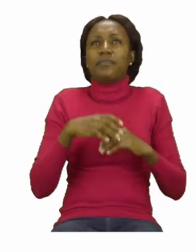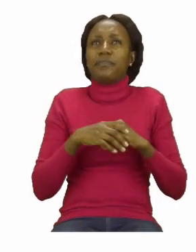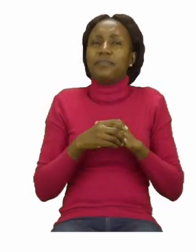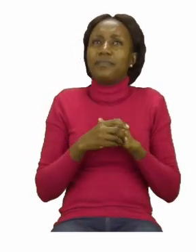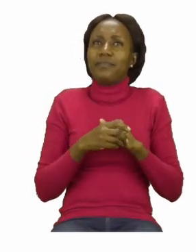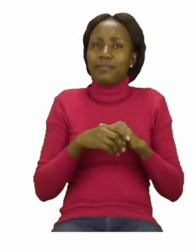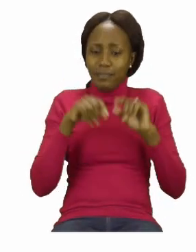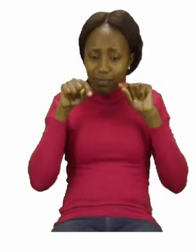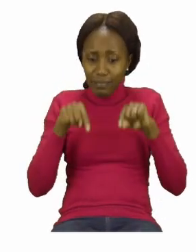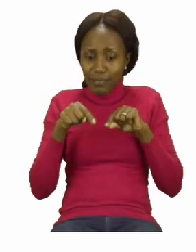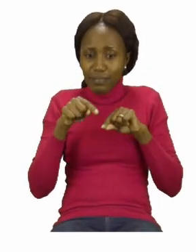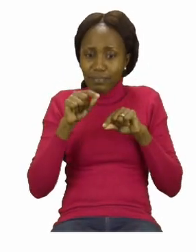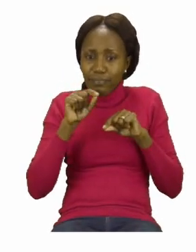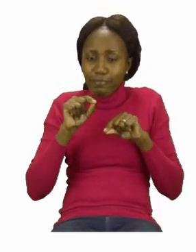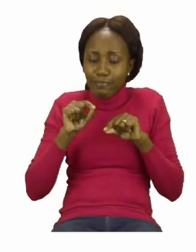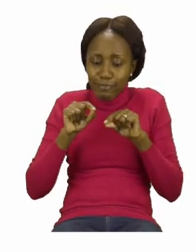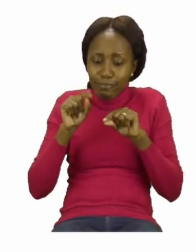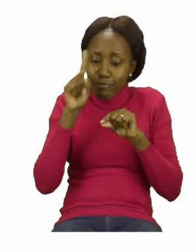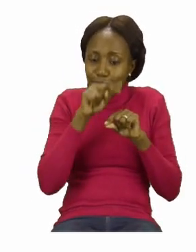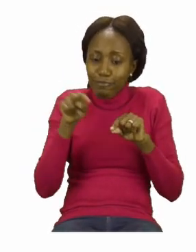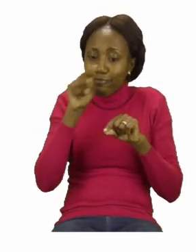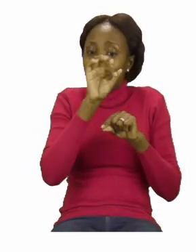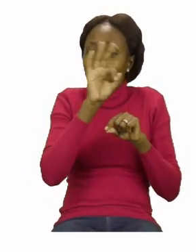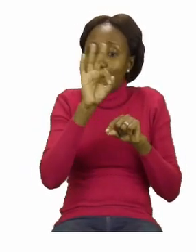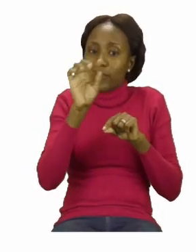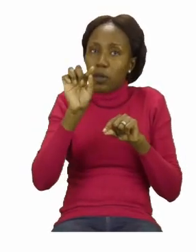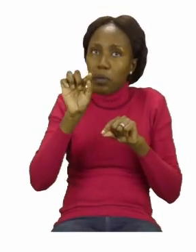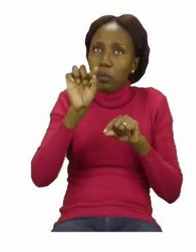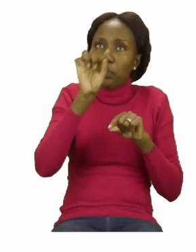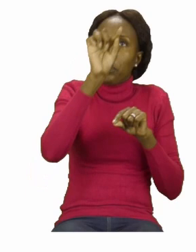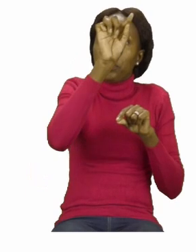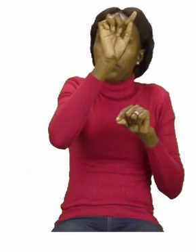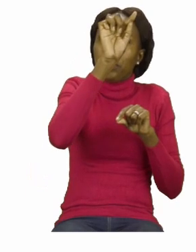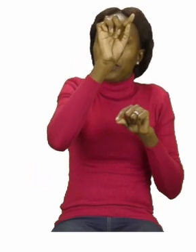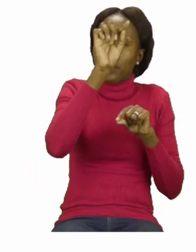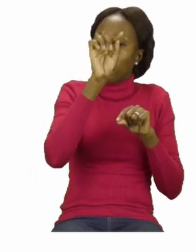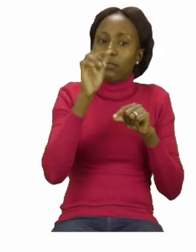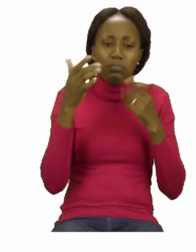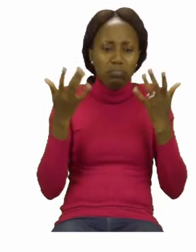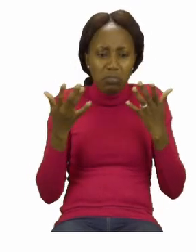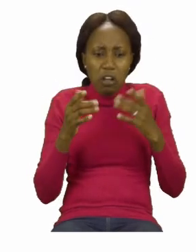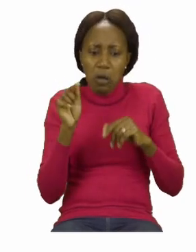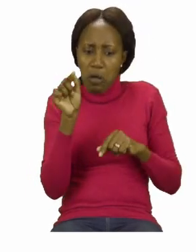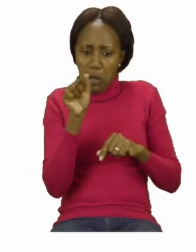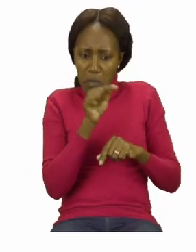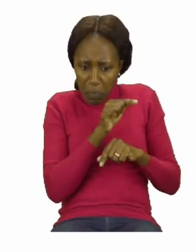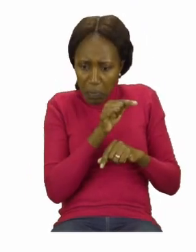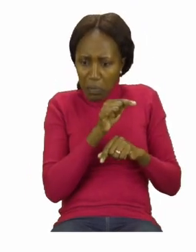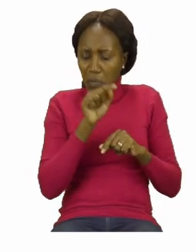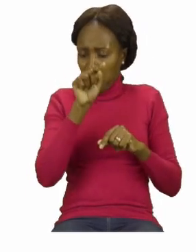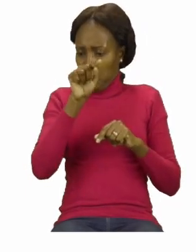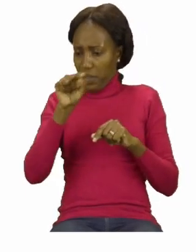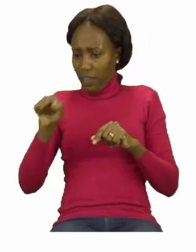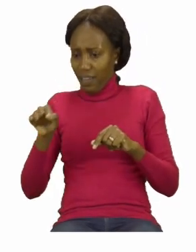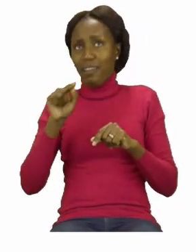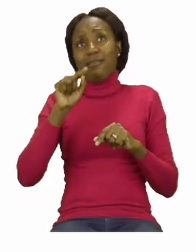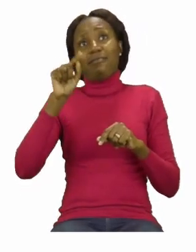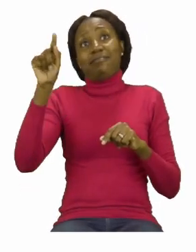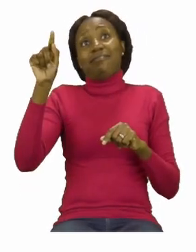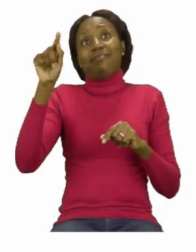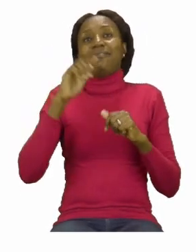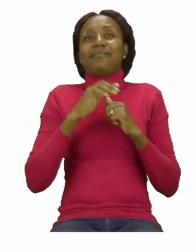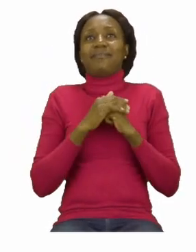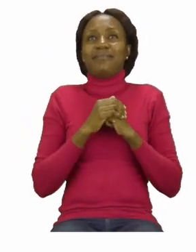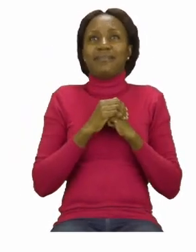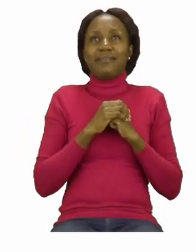a line from the image to the letter F. Then on the other side,